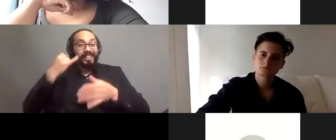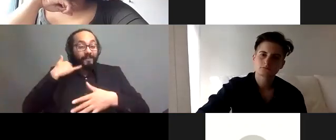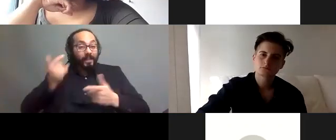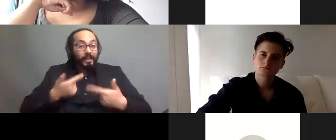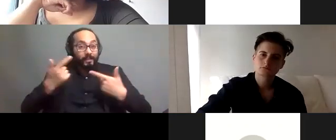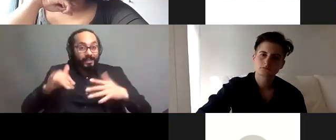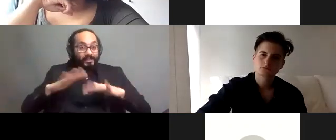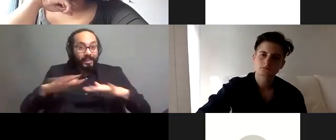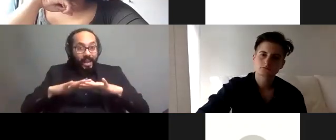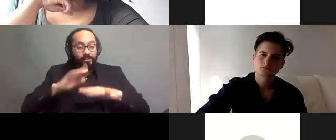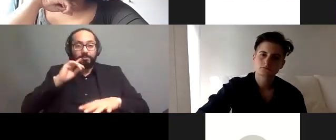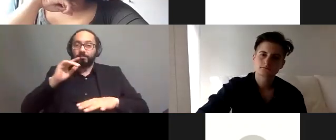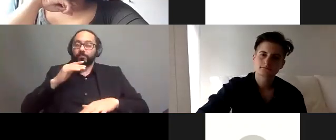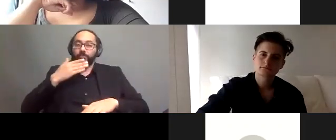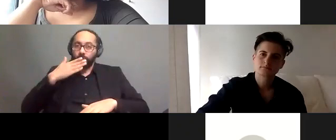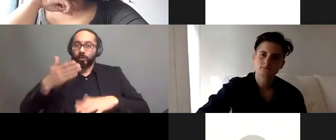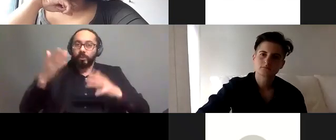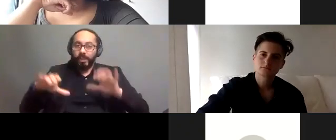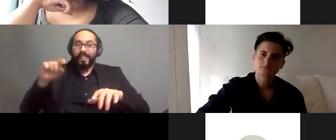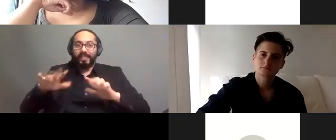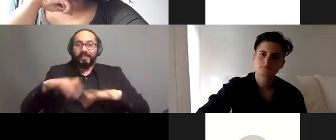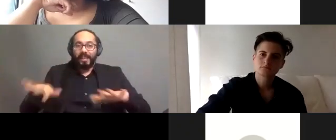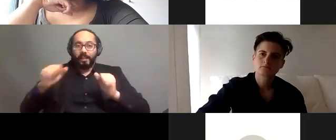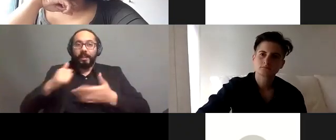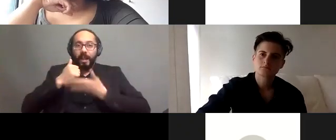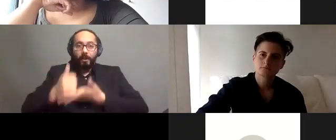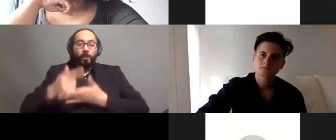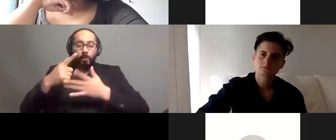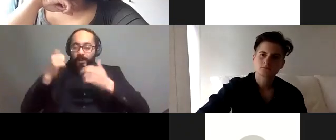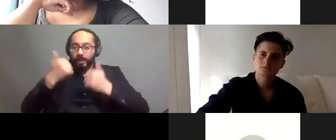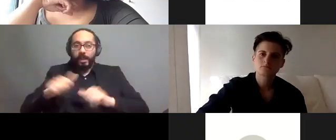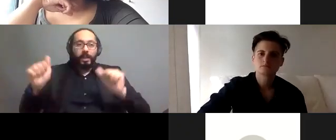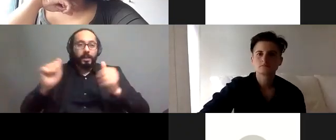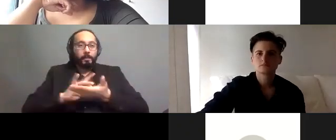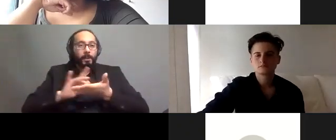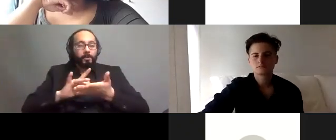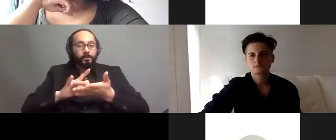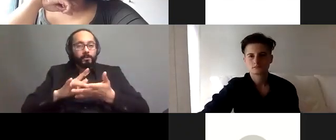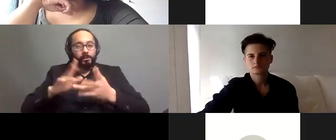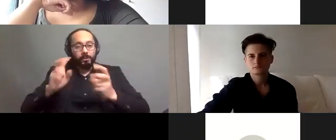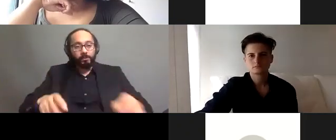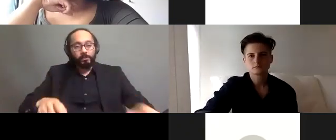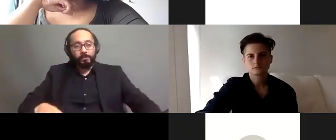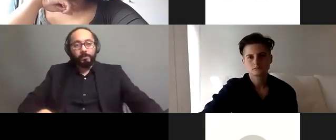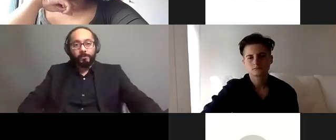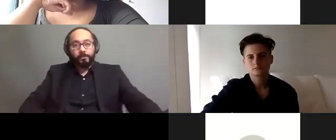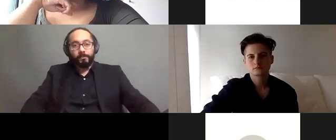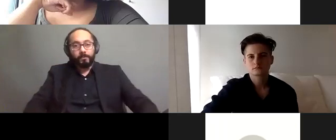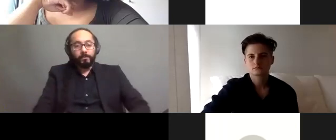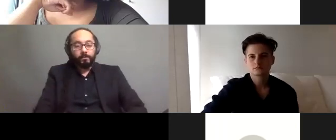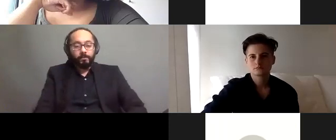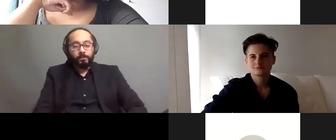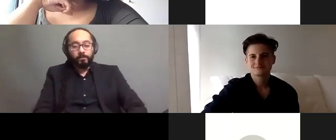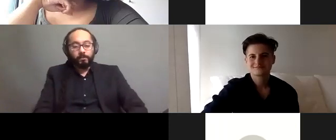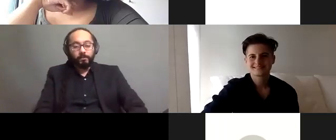help you with no matter what medical stance you're in. That's kind of a bit of a